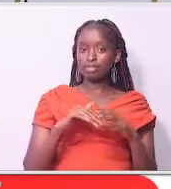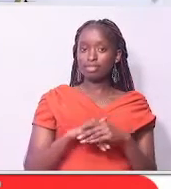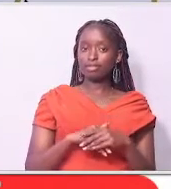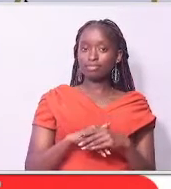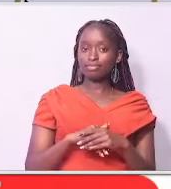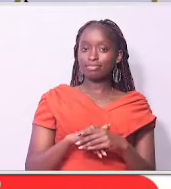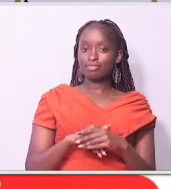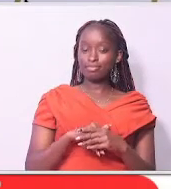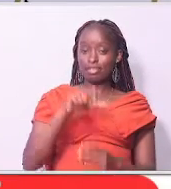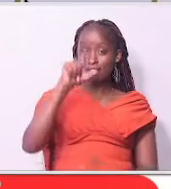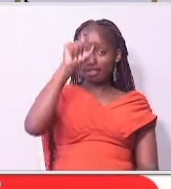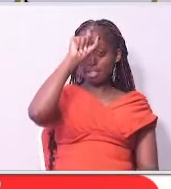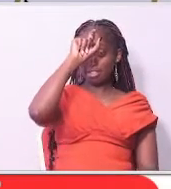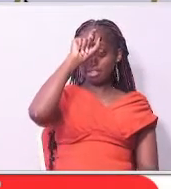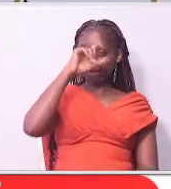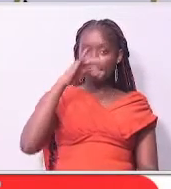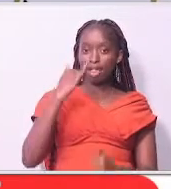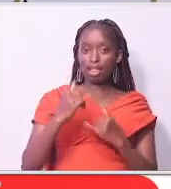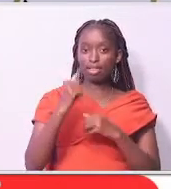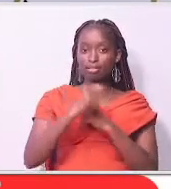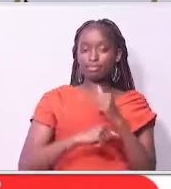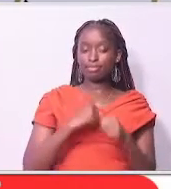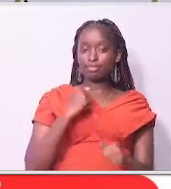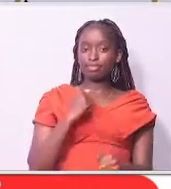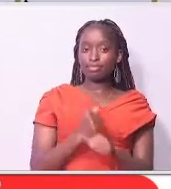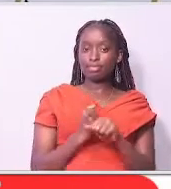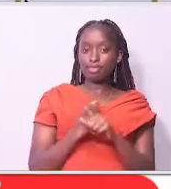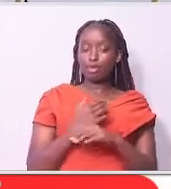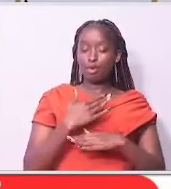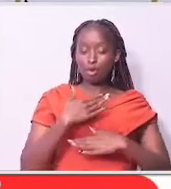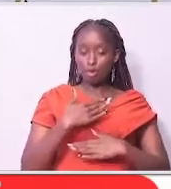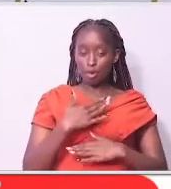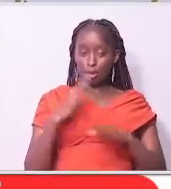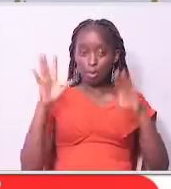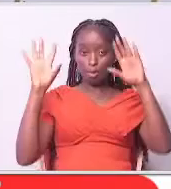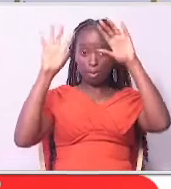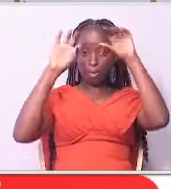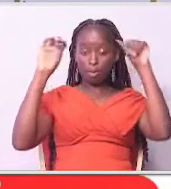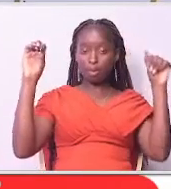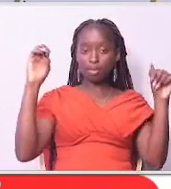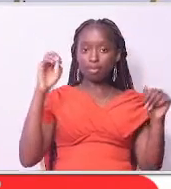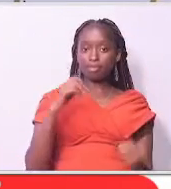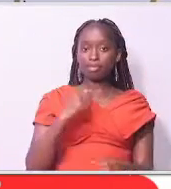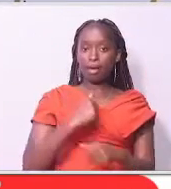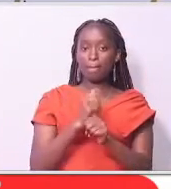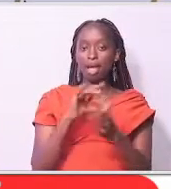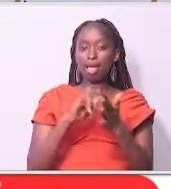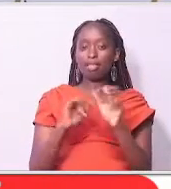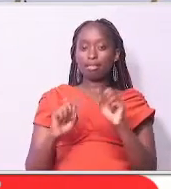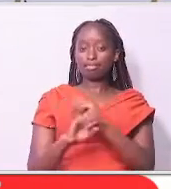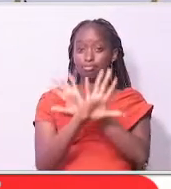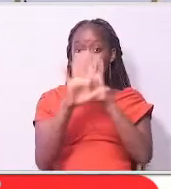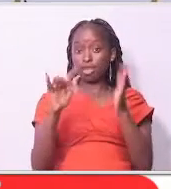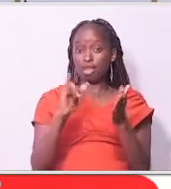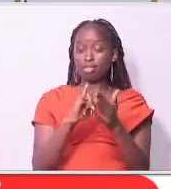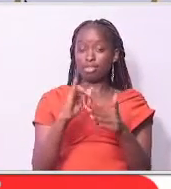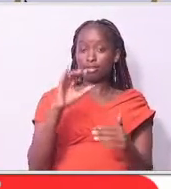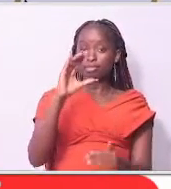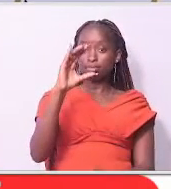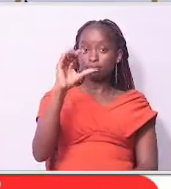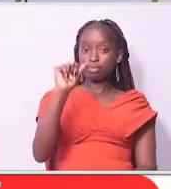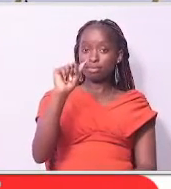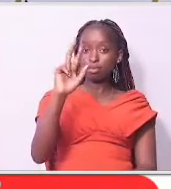year, His Excellency the President had made it very clear that the carbon markets is